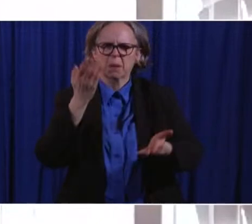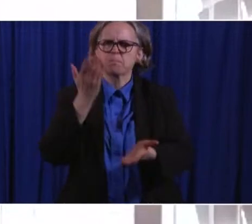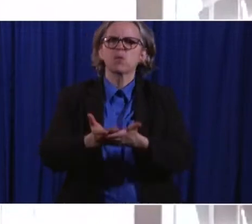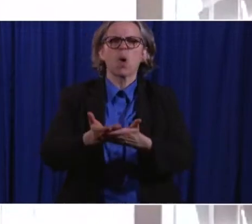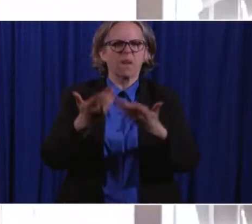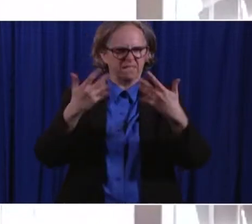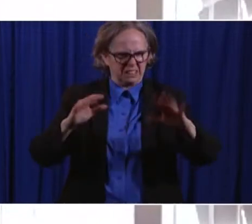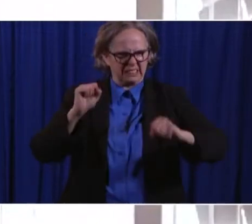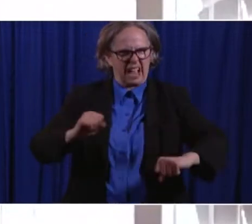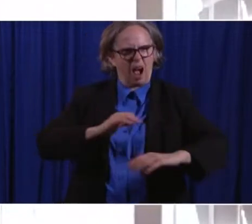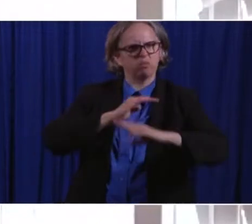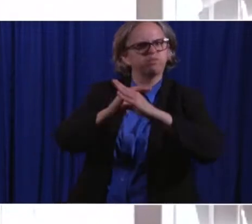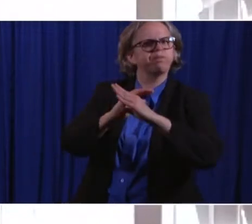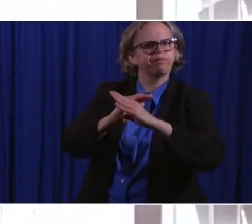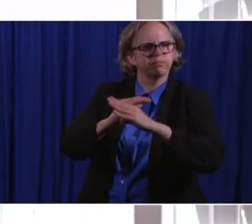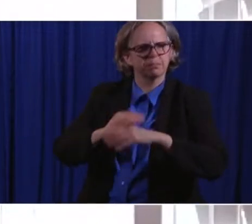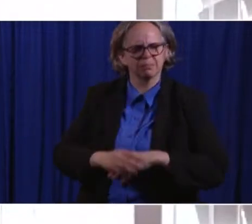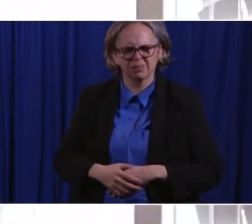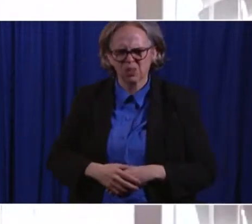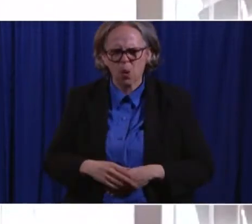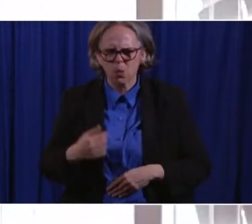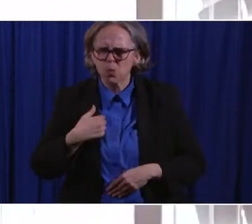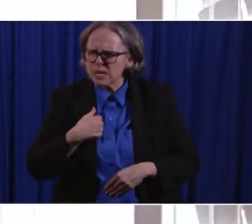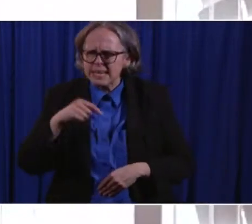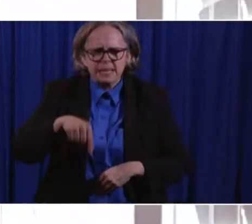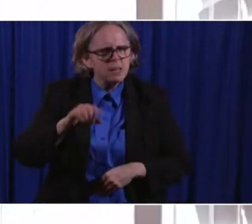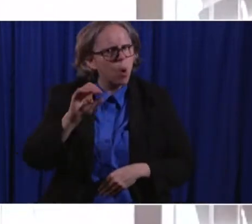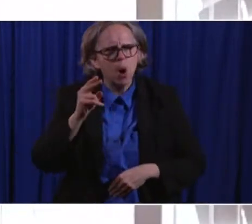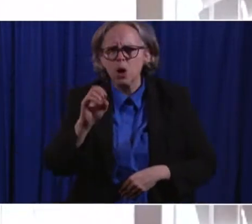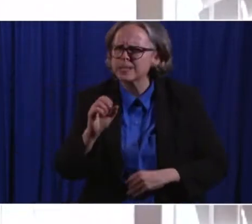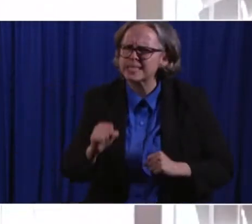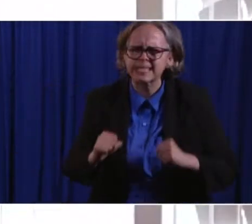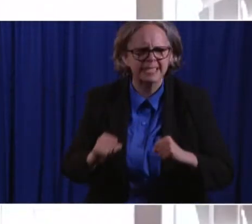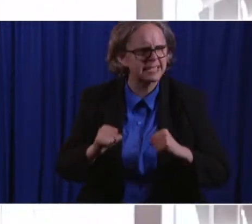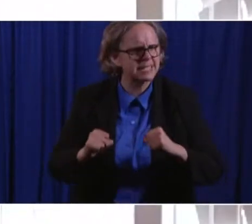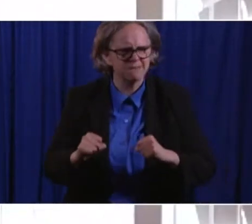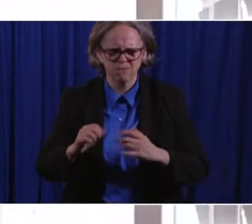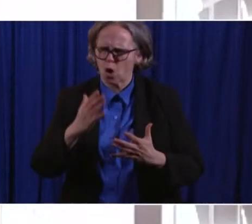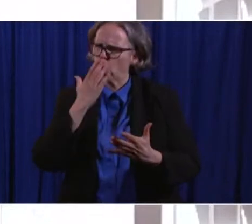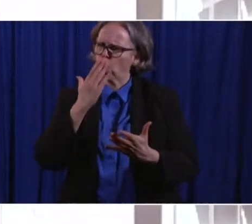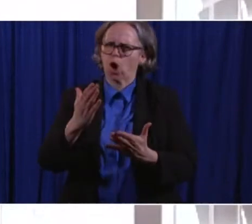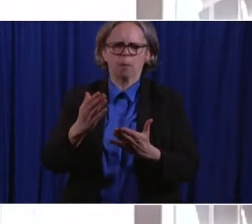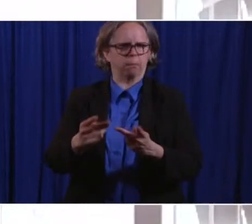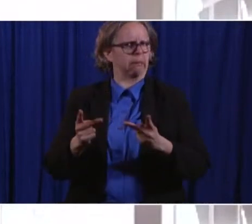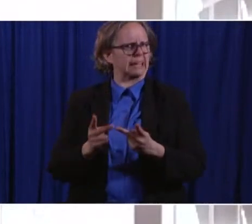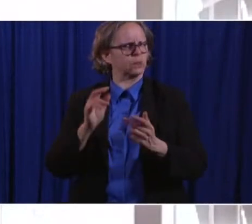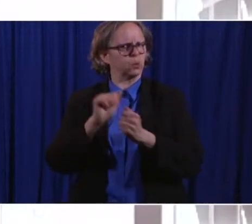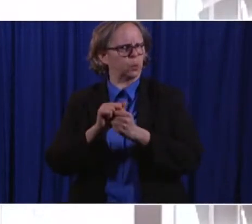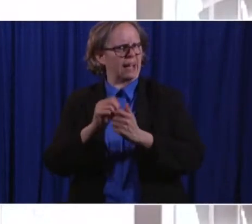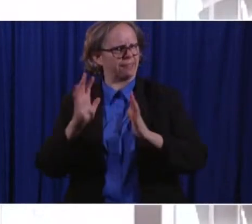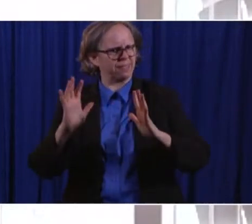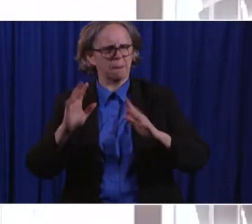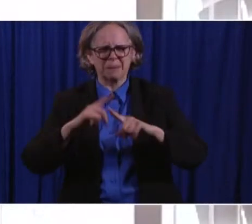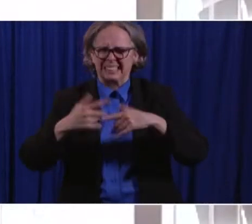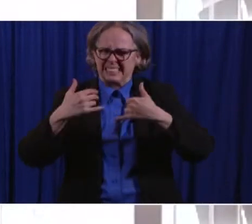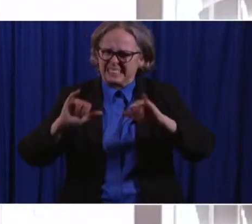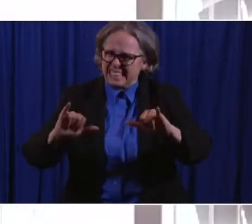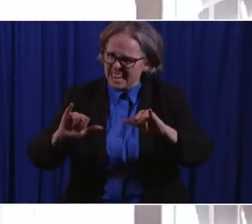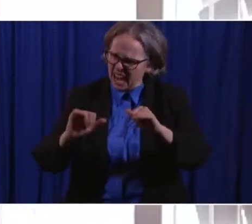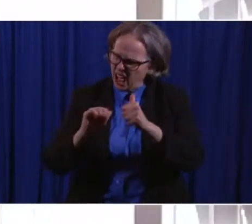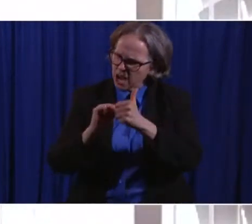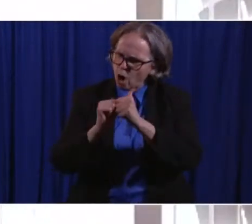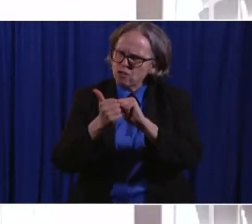noted, Ohio remains in a very important race against